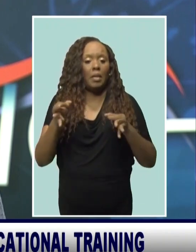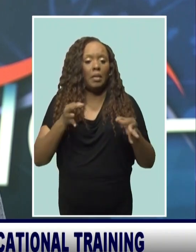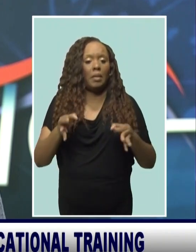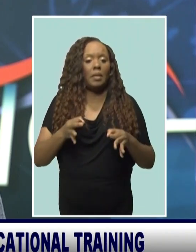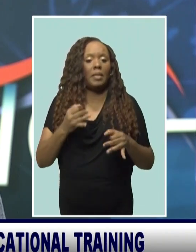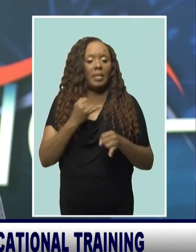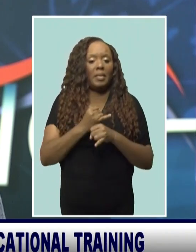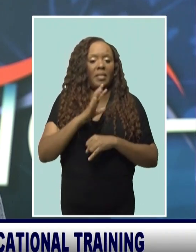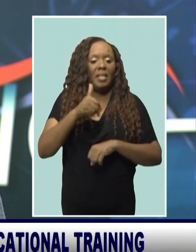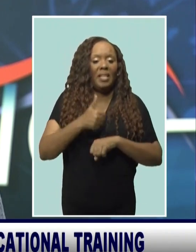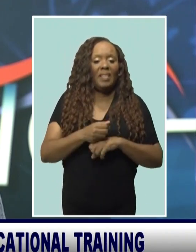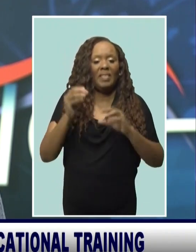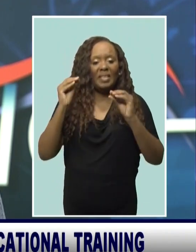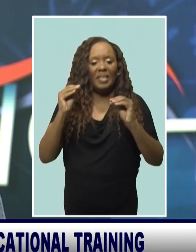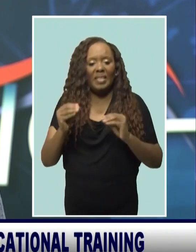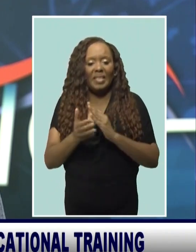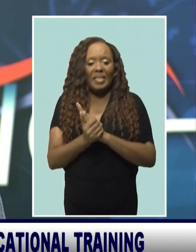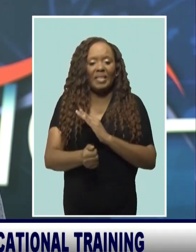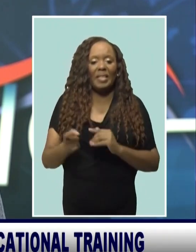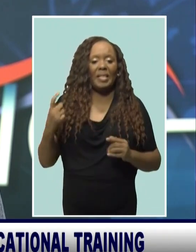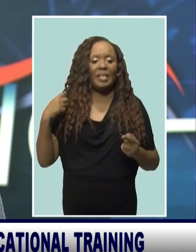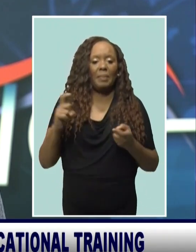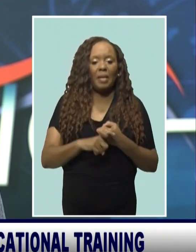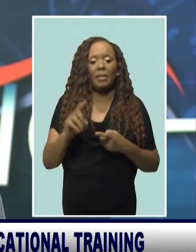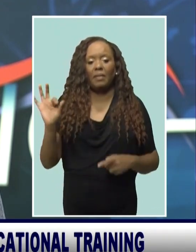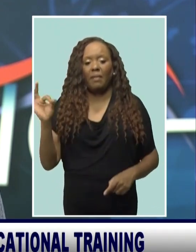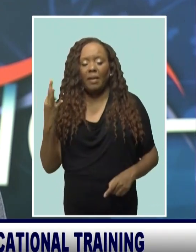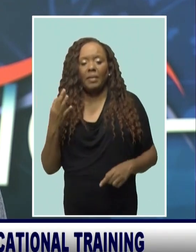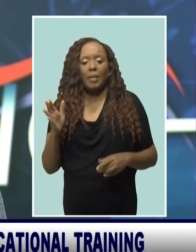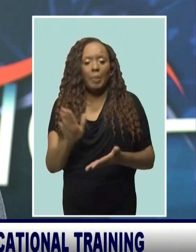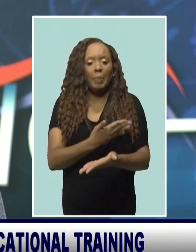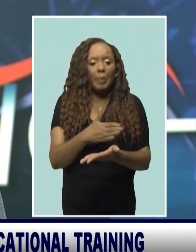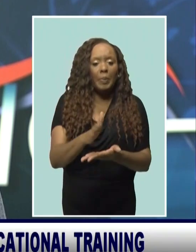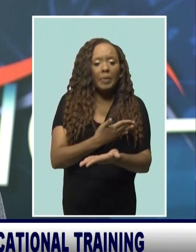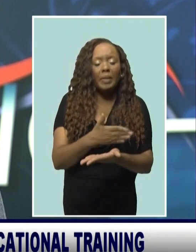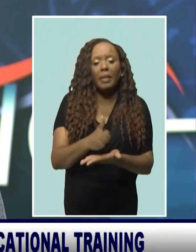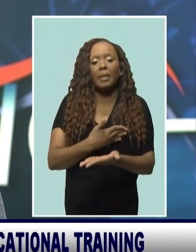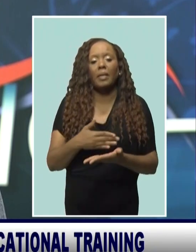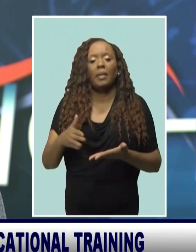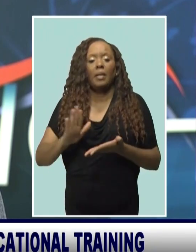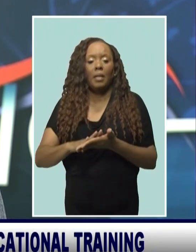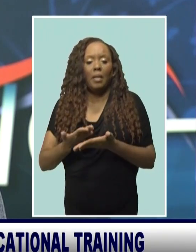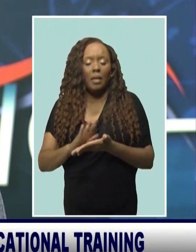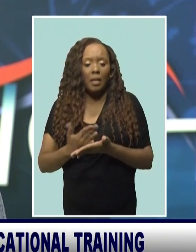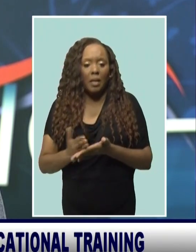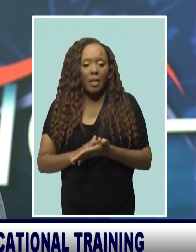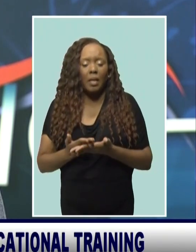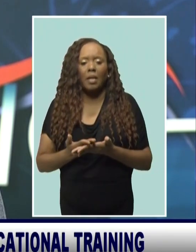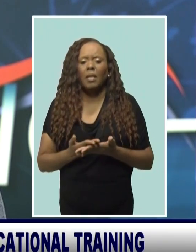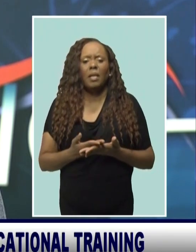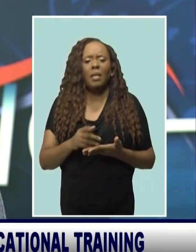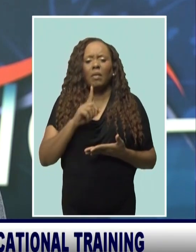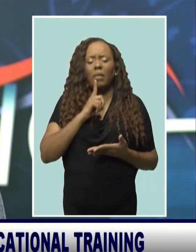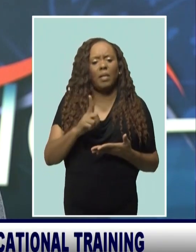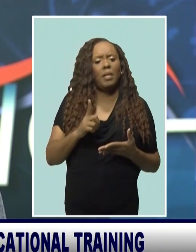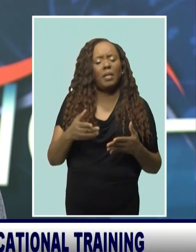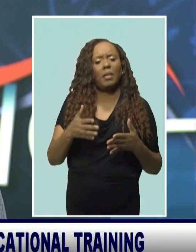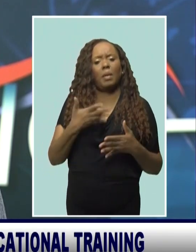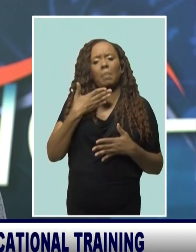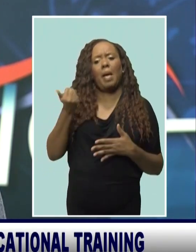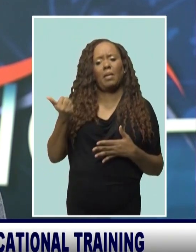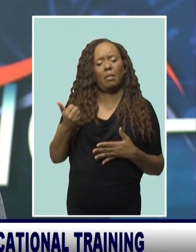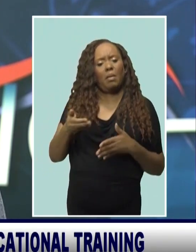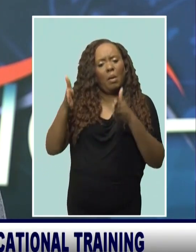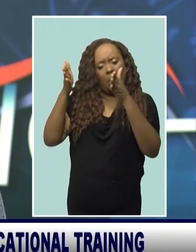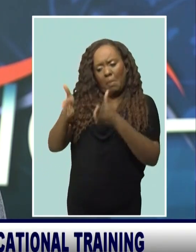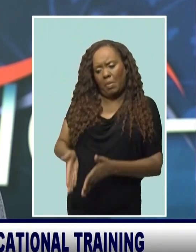teach skills including Spanish, French, cooking, and music. He says vocational skills contribute to a more rounded individual,